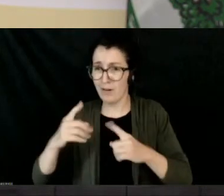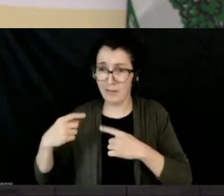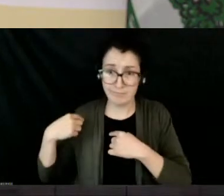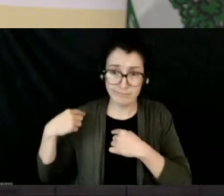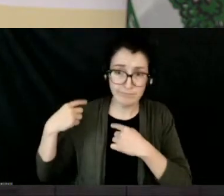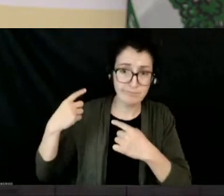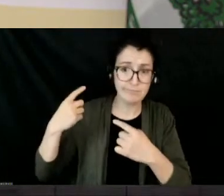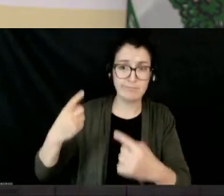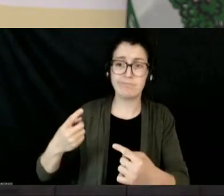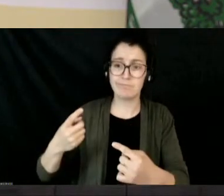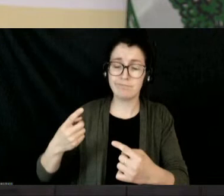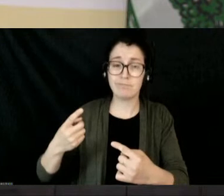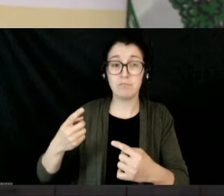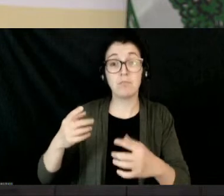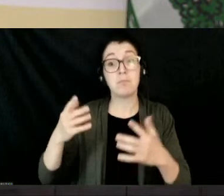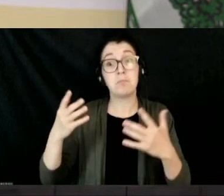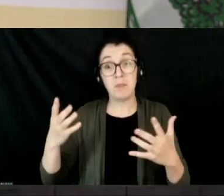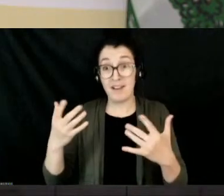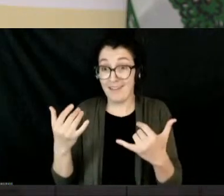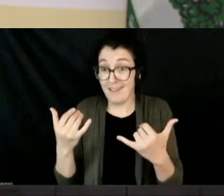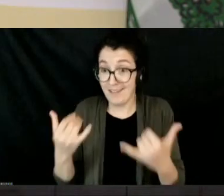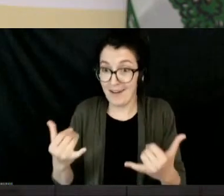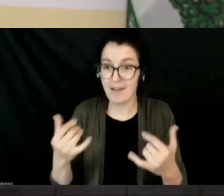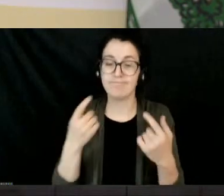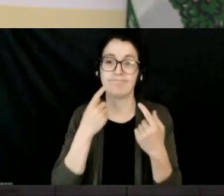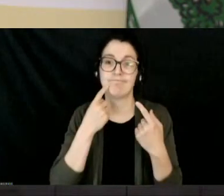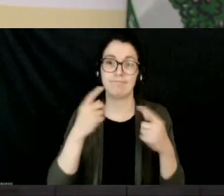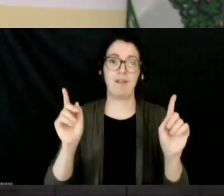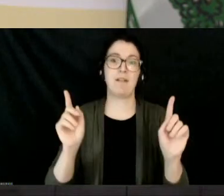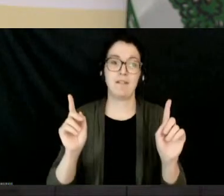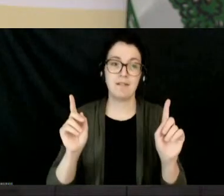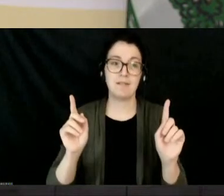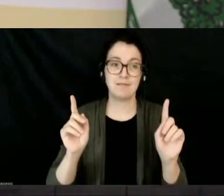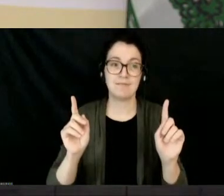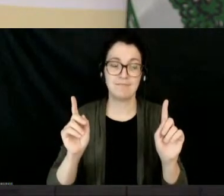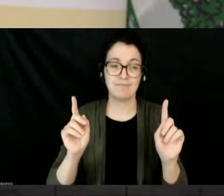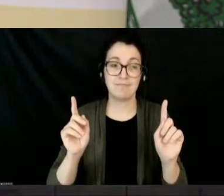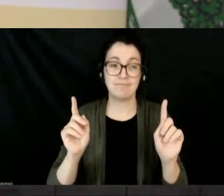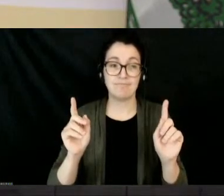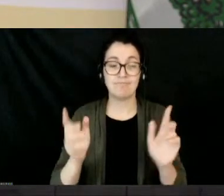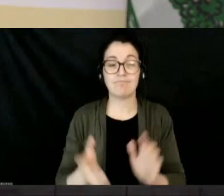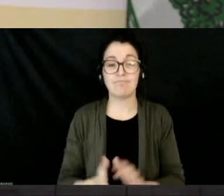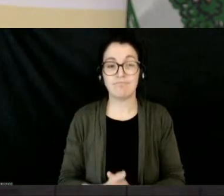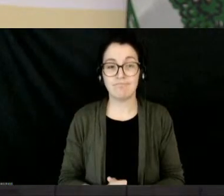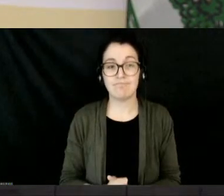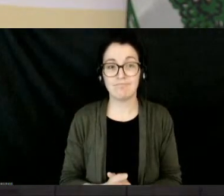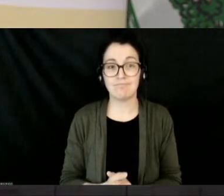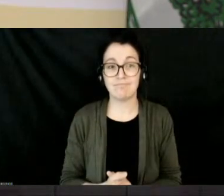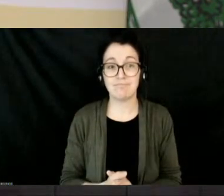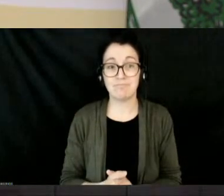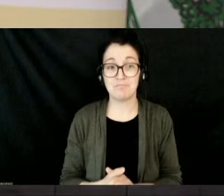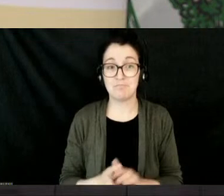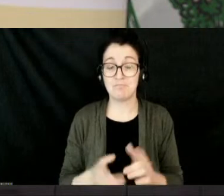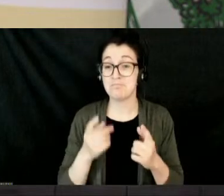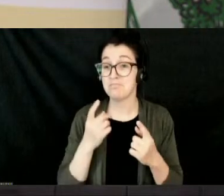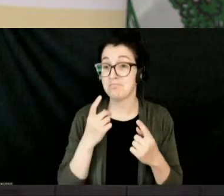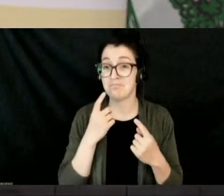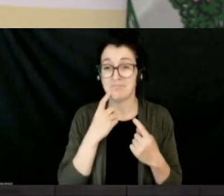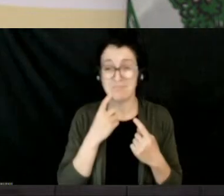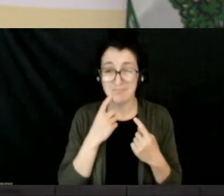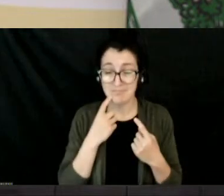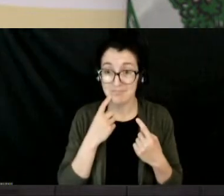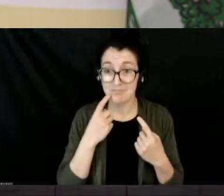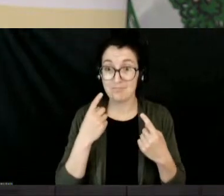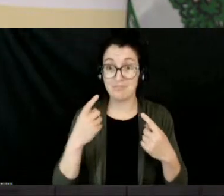all, we've gotten to here. And because we are here, I feel as if we are starting